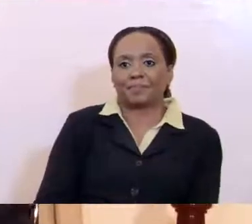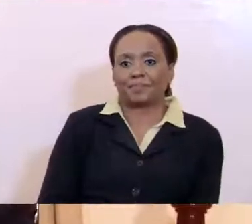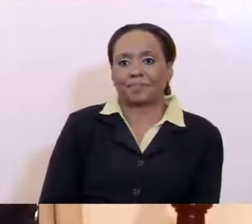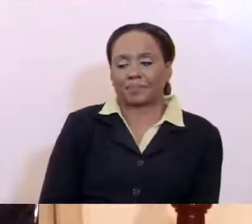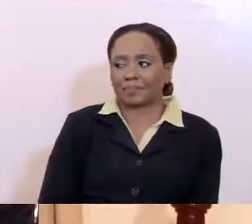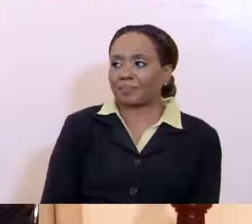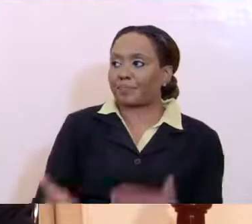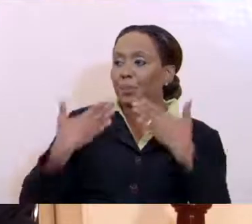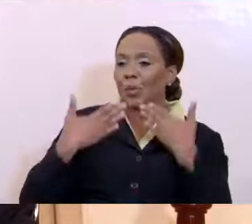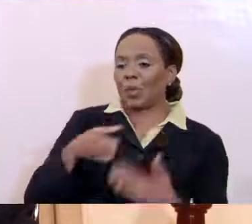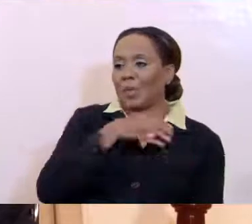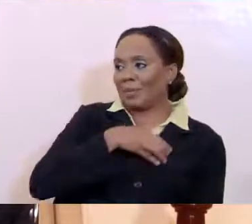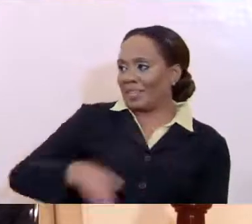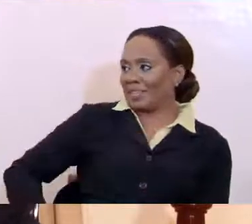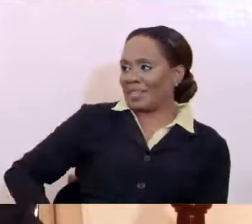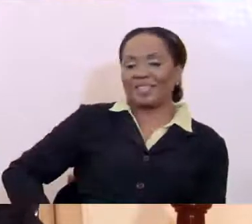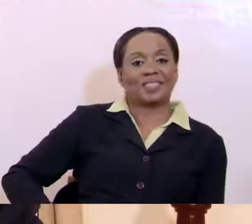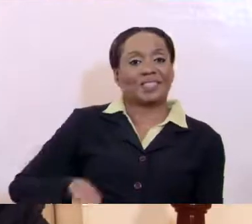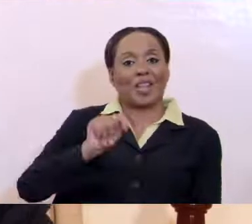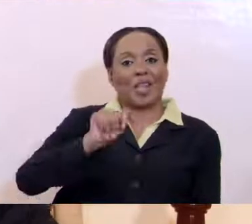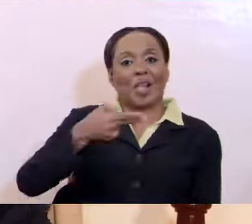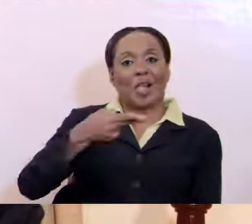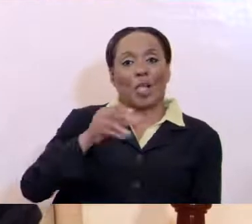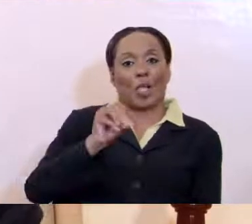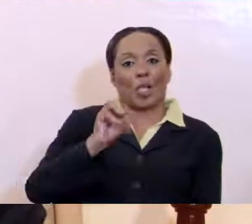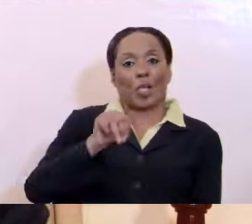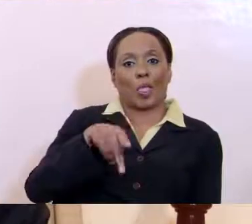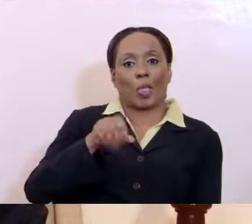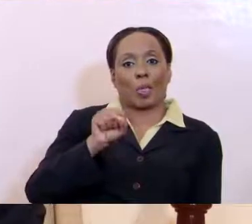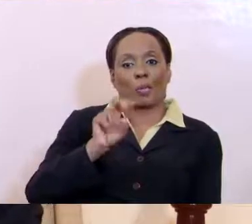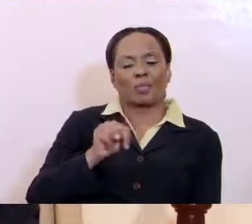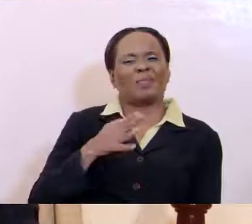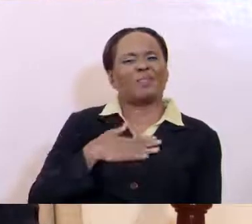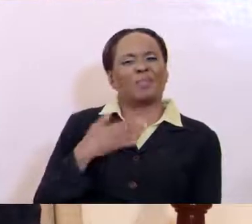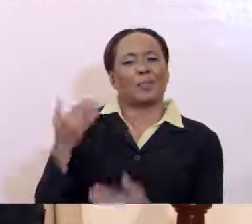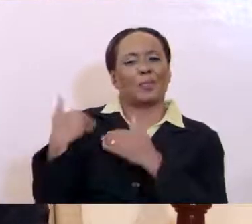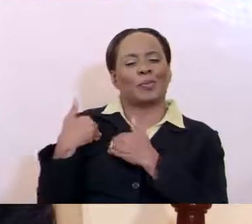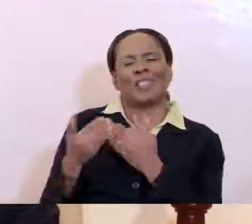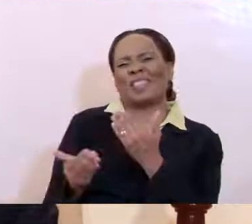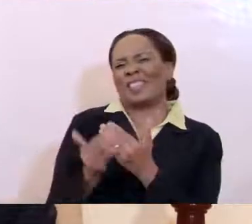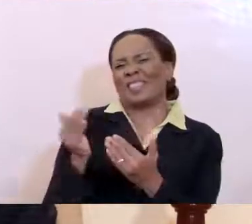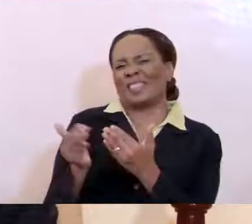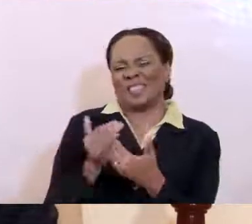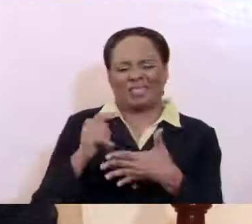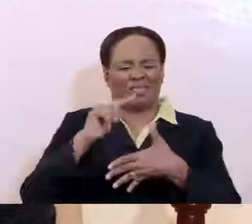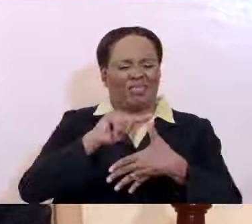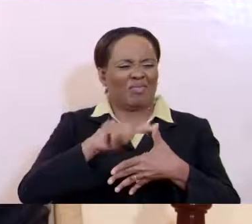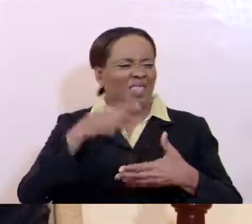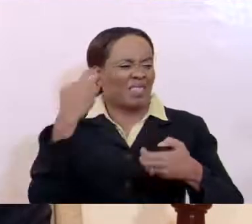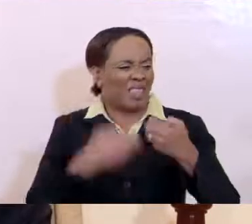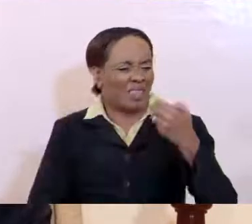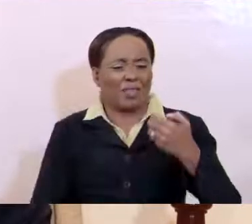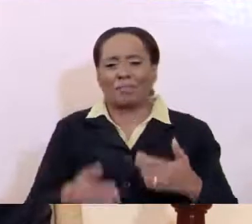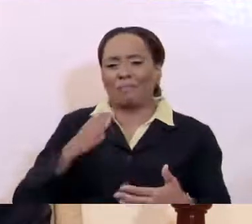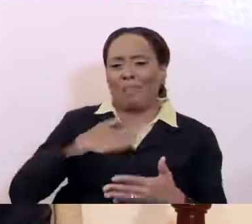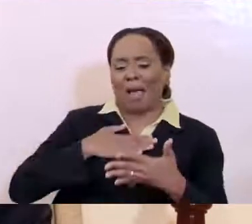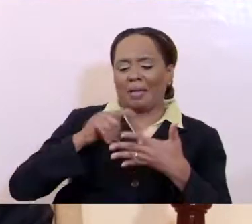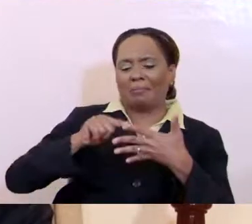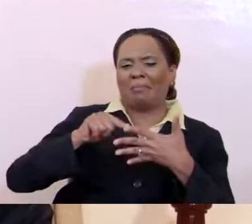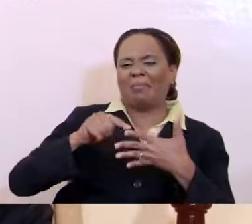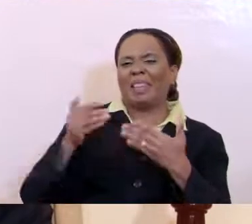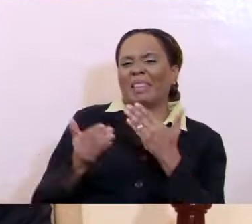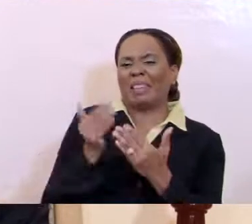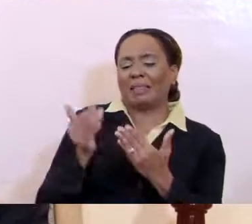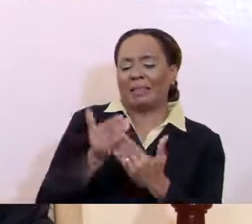Thank you, Ambassador Thompson. My duty is relatively easy compared to that of the Attorney General's this evening. I am simply going